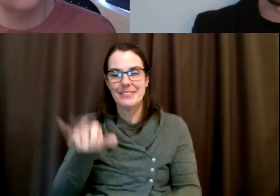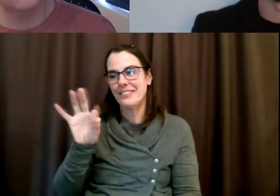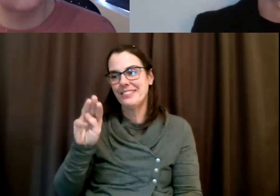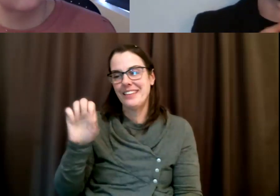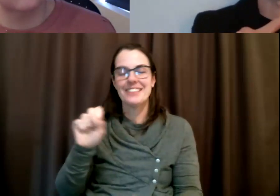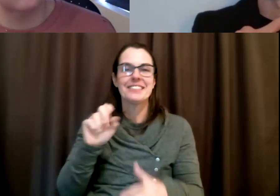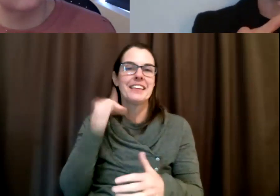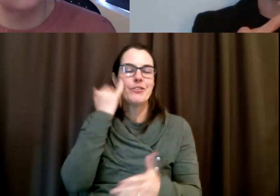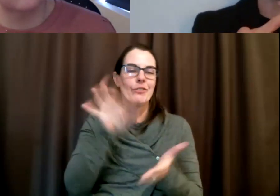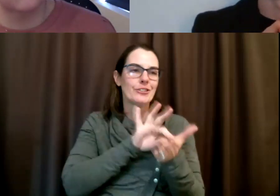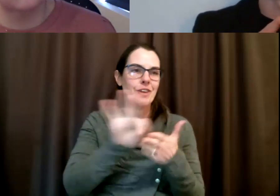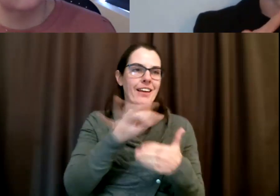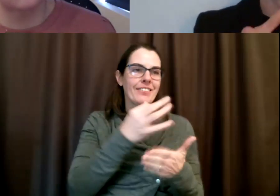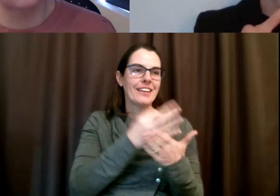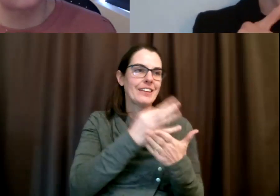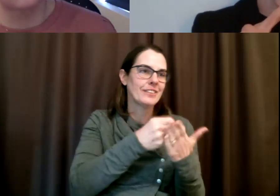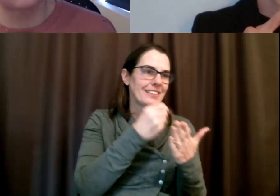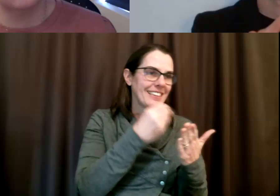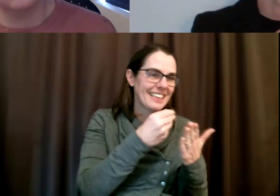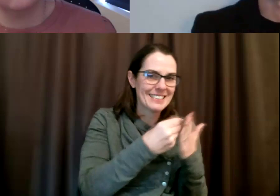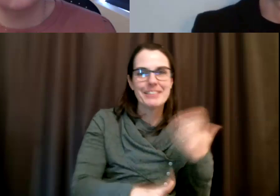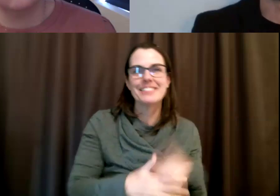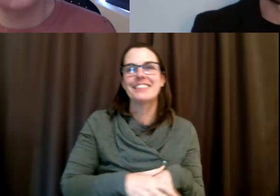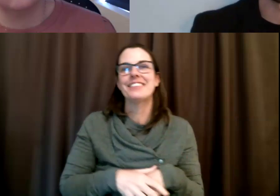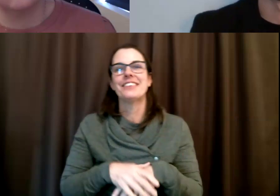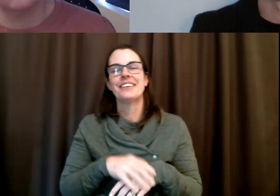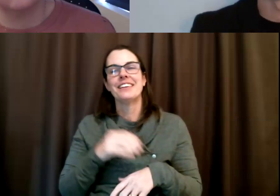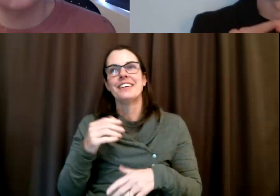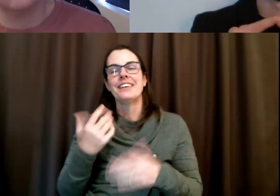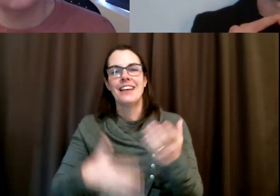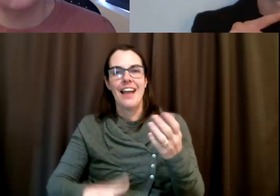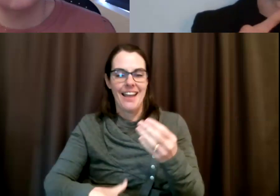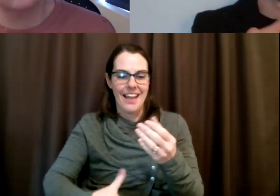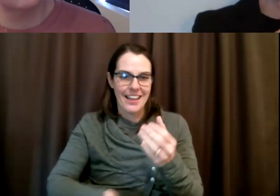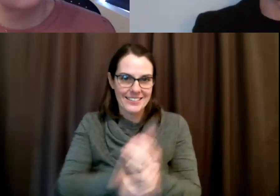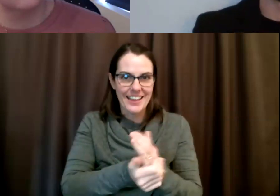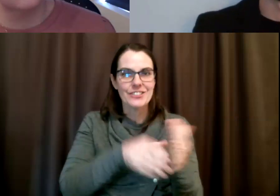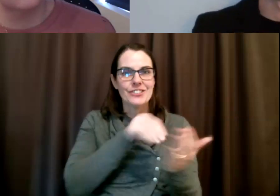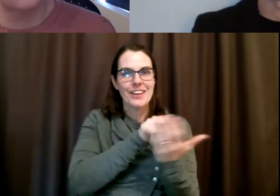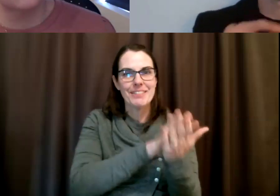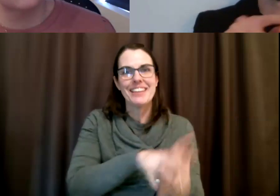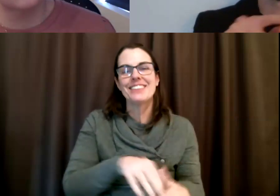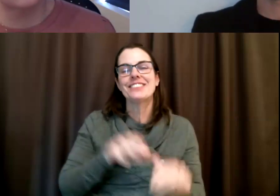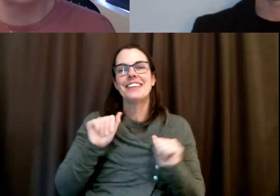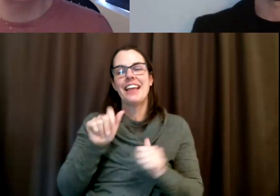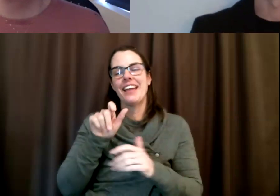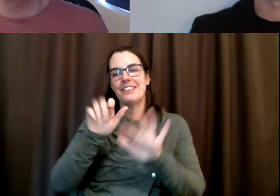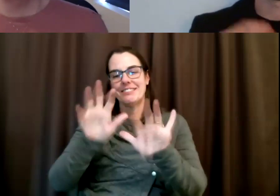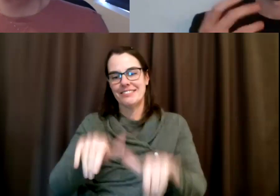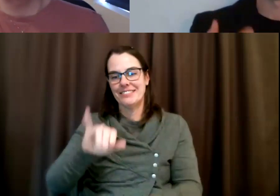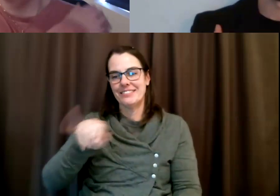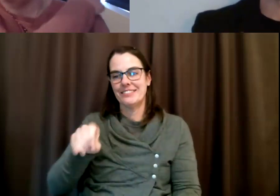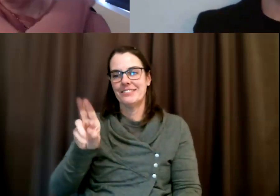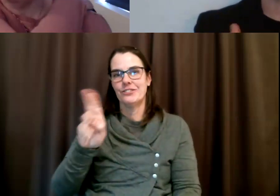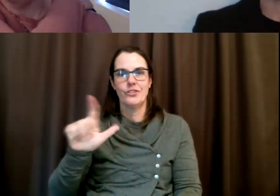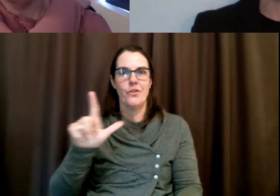you can run budget to actuals, you can attach documentation if need be, right? You can enter journal entries. If you can do all of